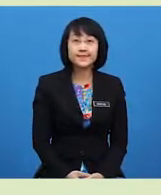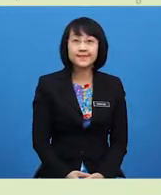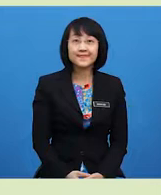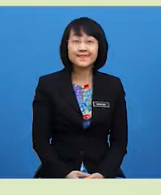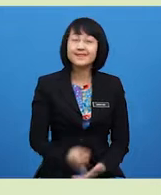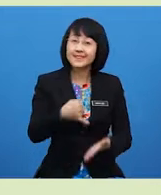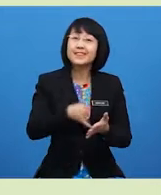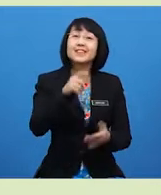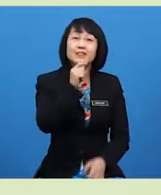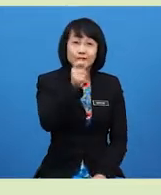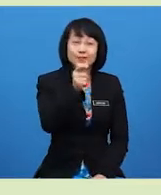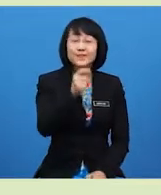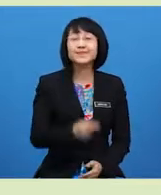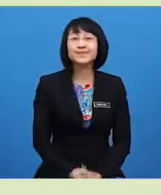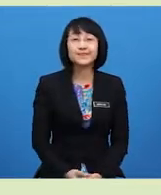It's true.